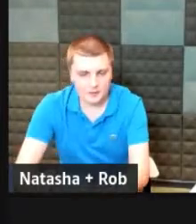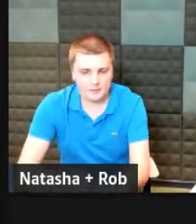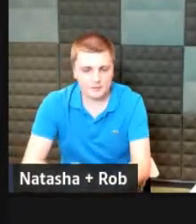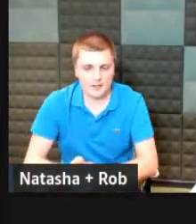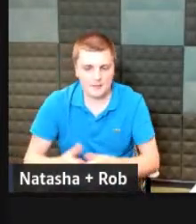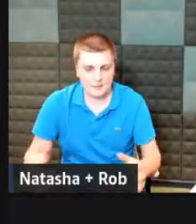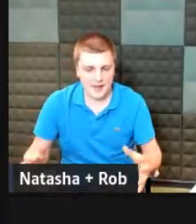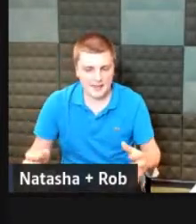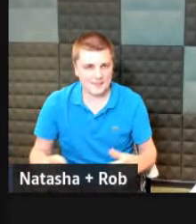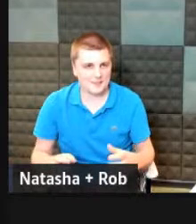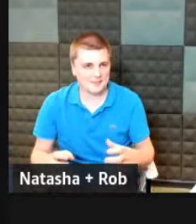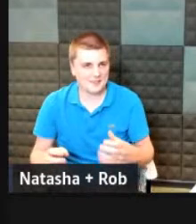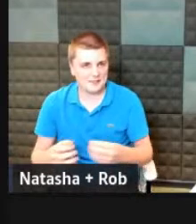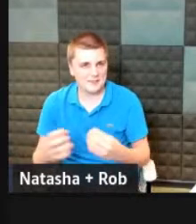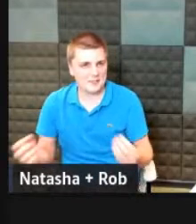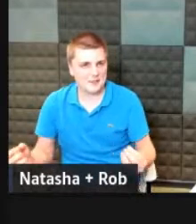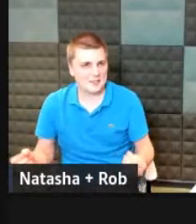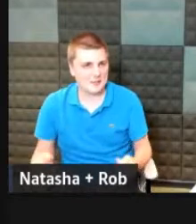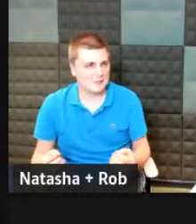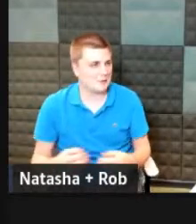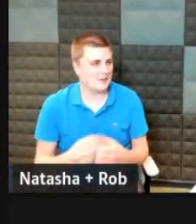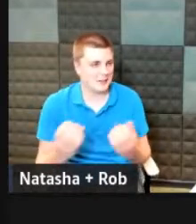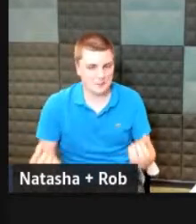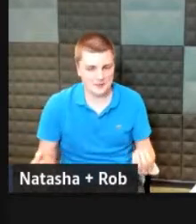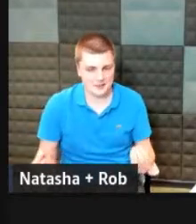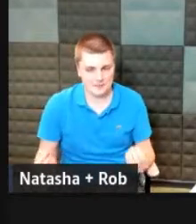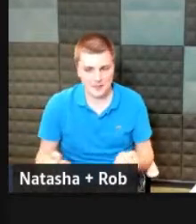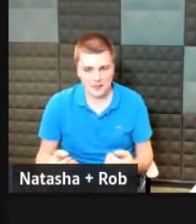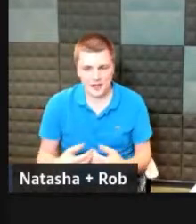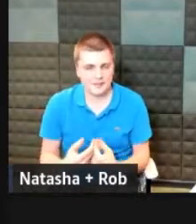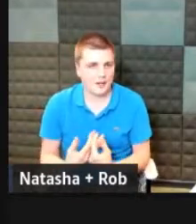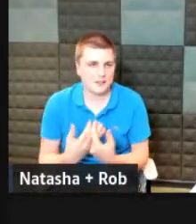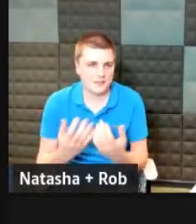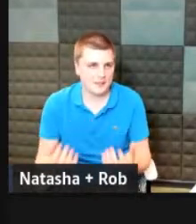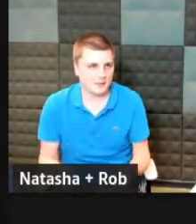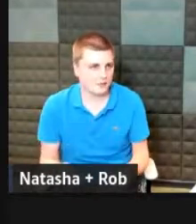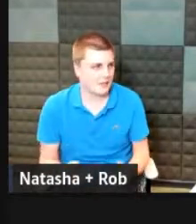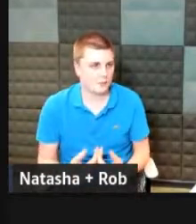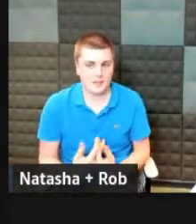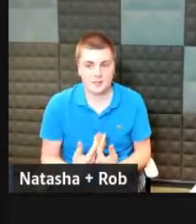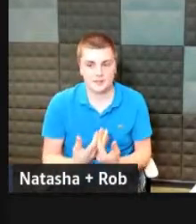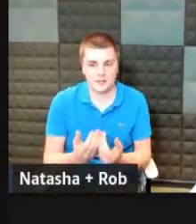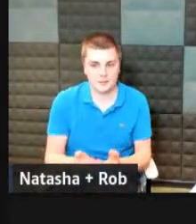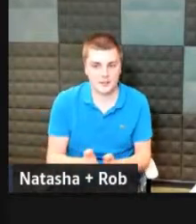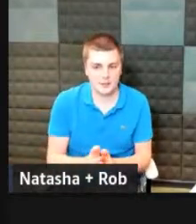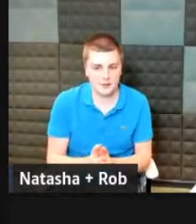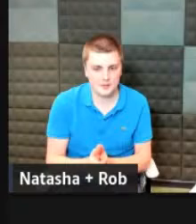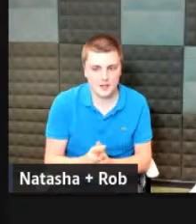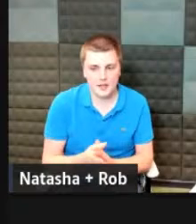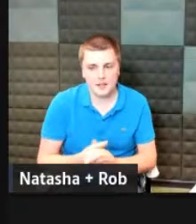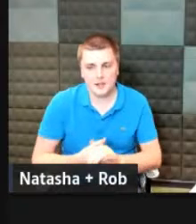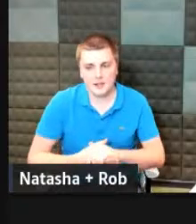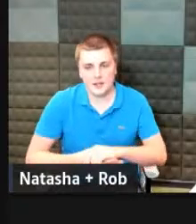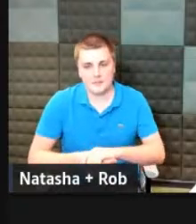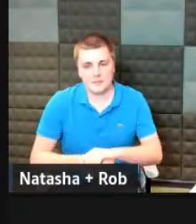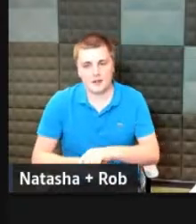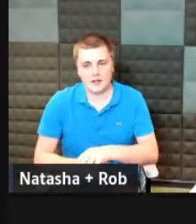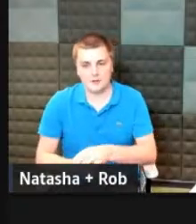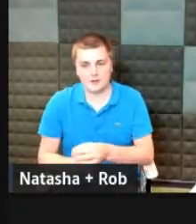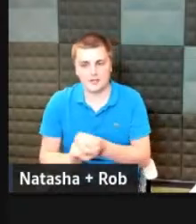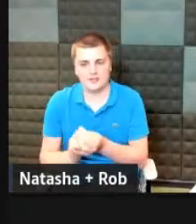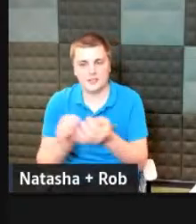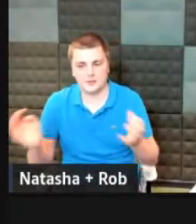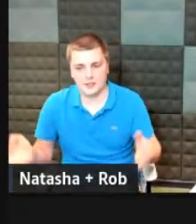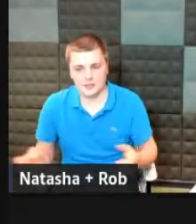But I've been bad. I've not configured my Carpenter Visual Array optionally. I've artificially constrained what instance types I can use. I've